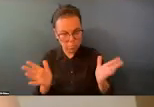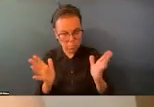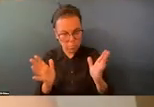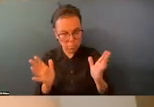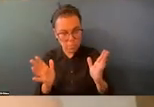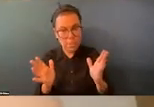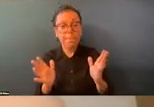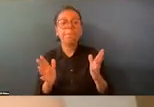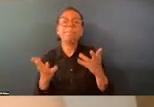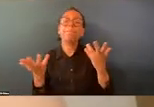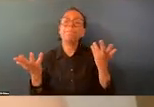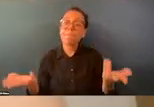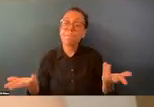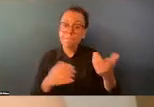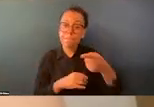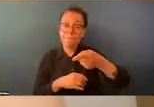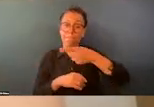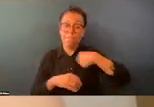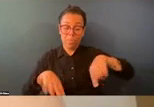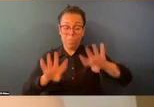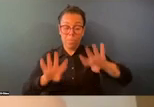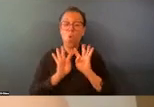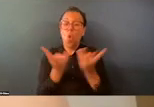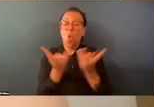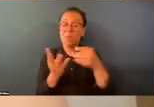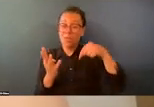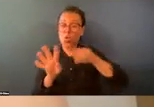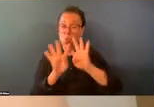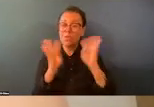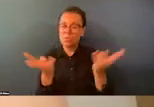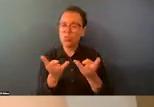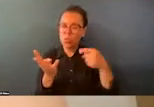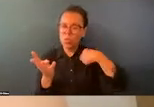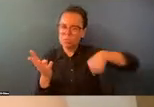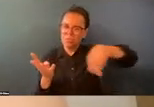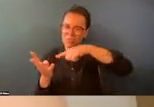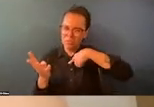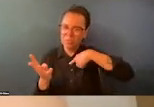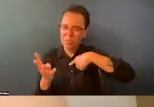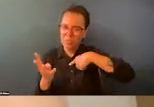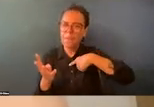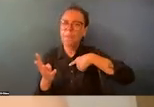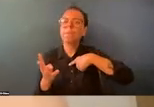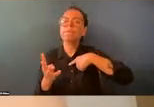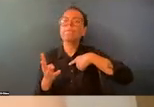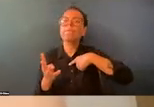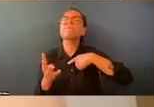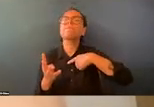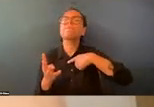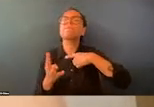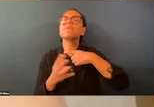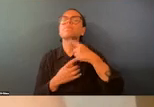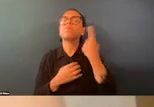But in Tajikistan, at the Committee for Environmental Protection under the government of Tajikistan, there